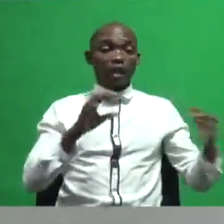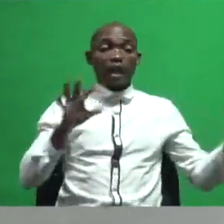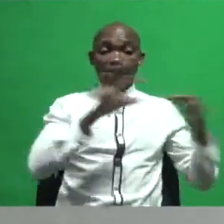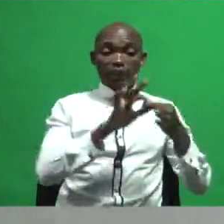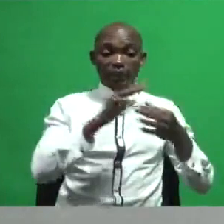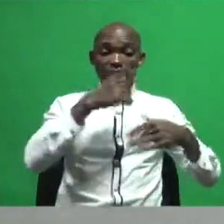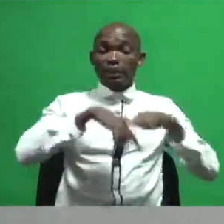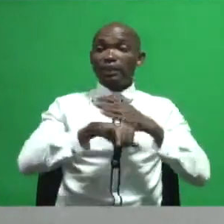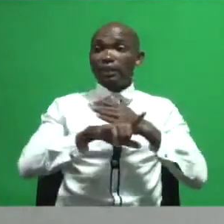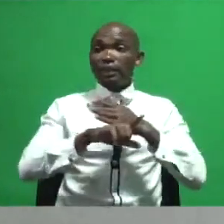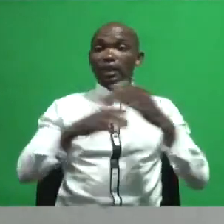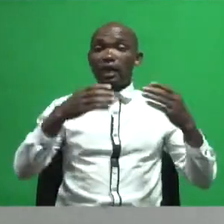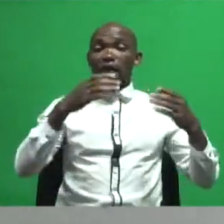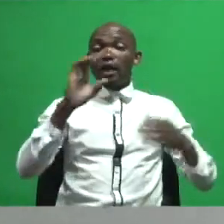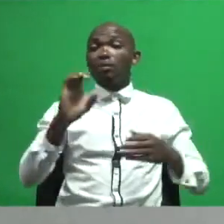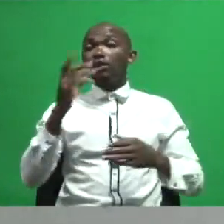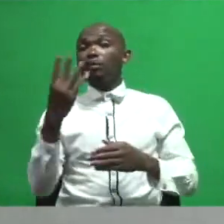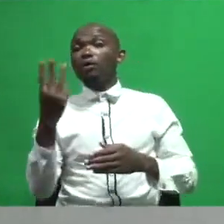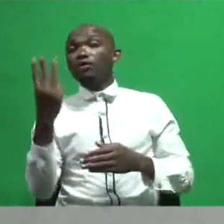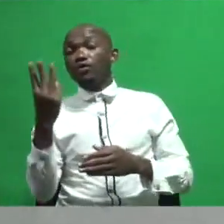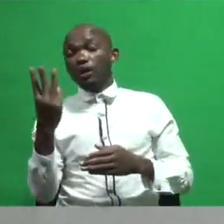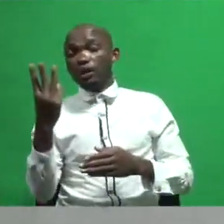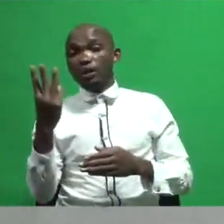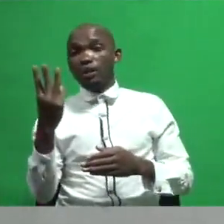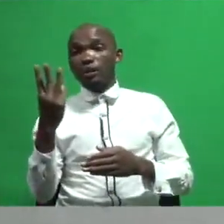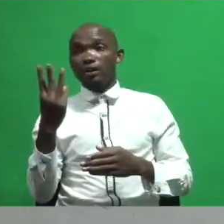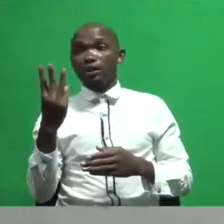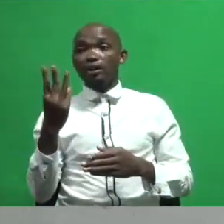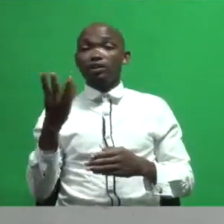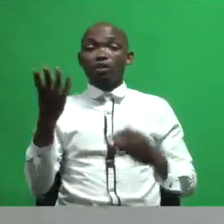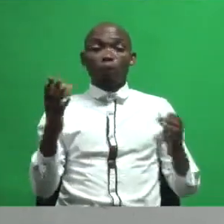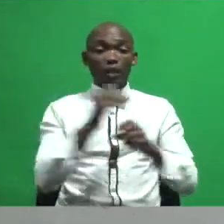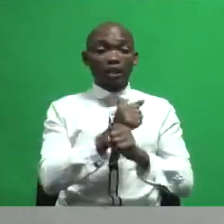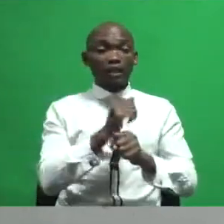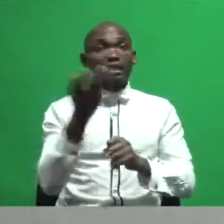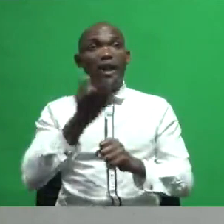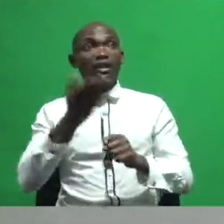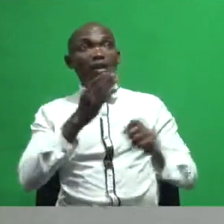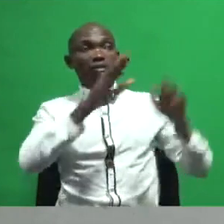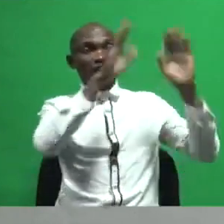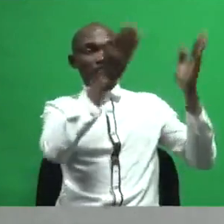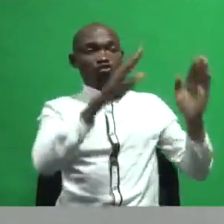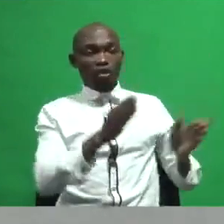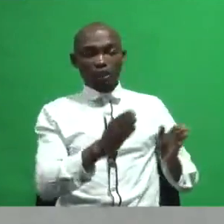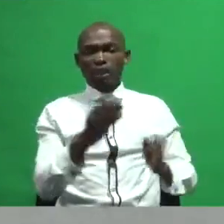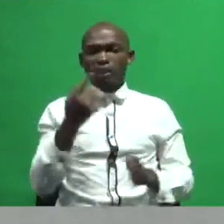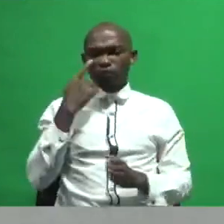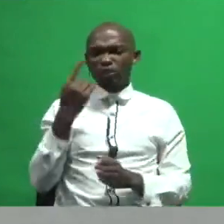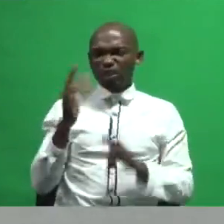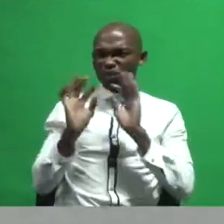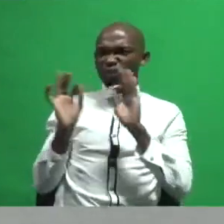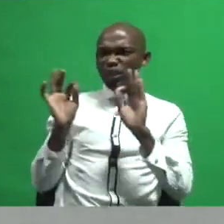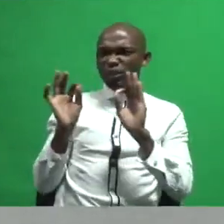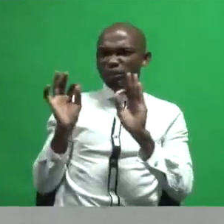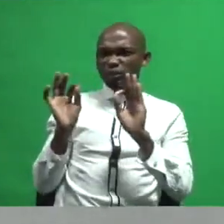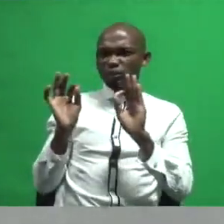attach to the carbon number 3, which is this one. So now we have this kind of structure.